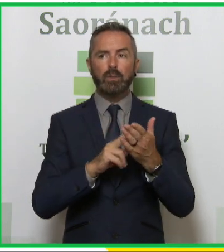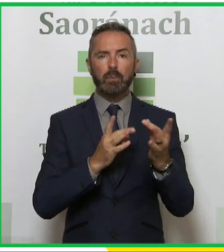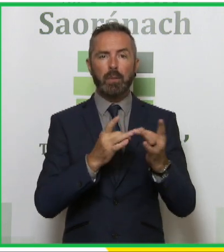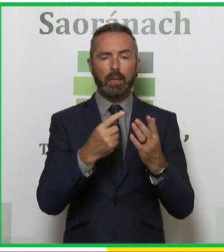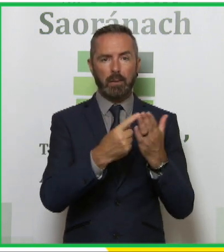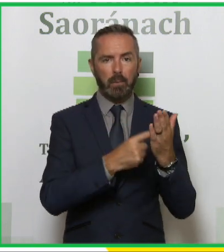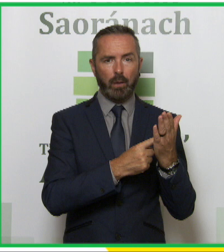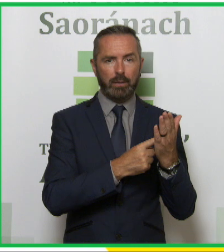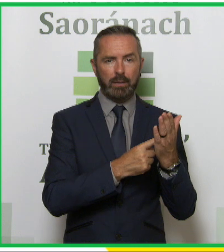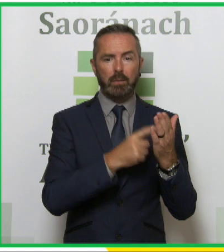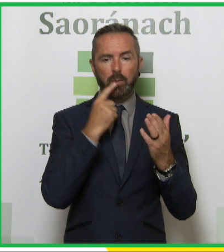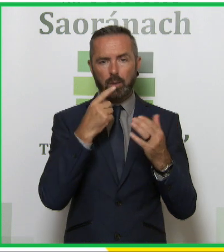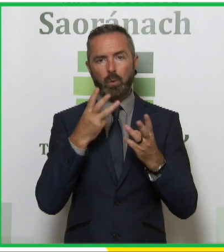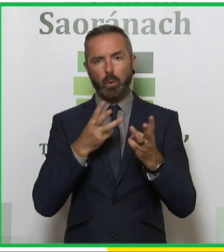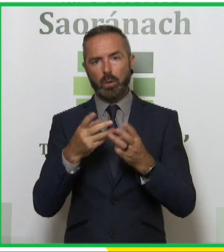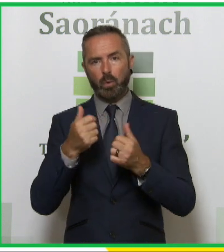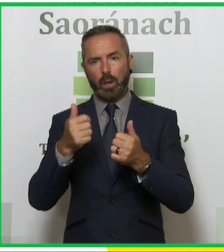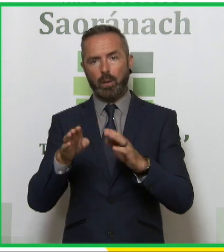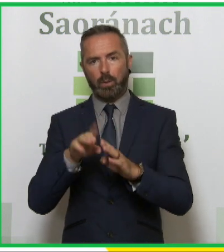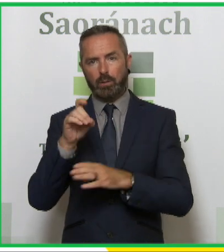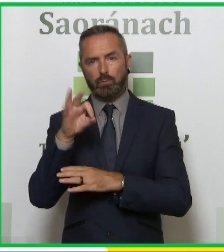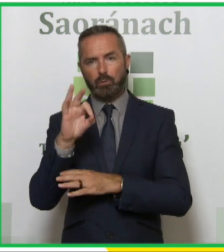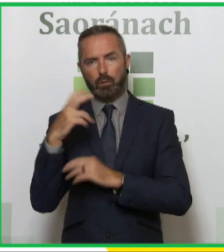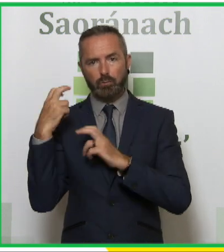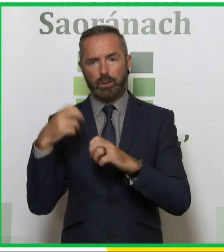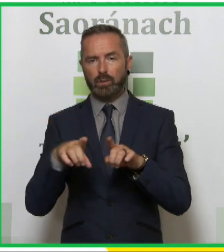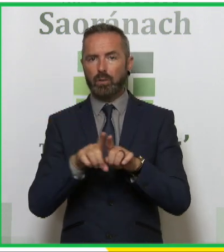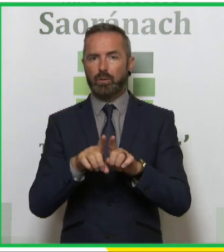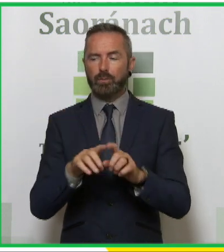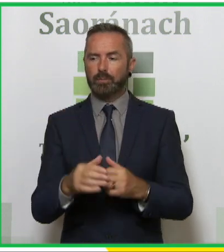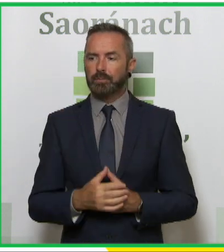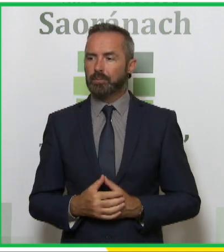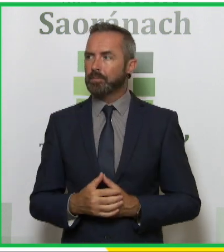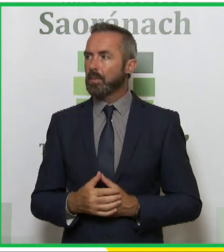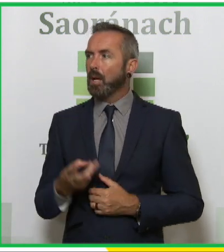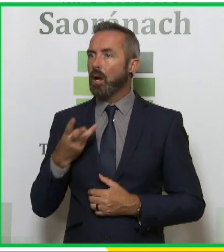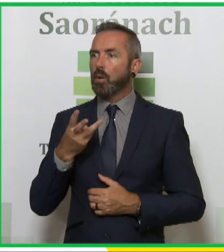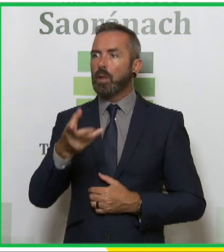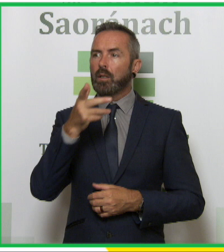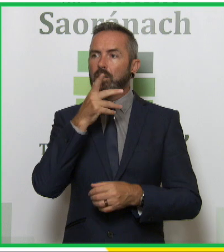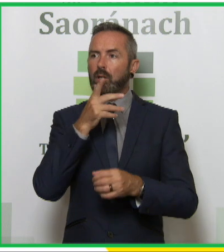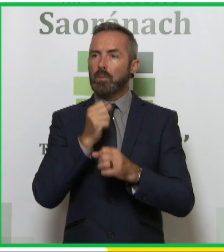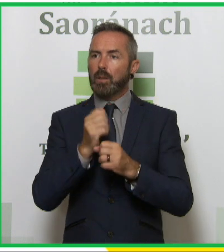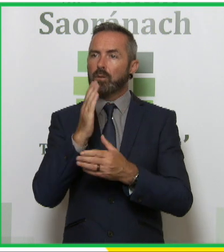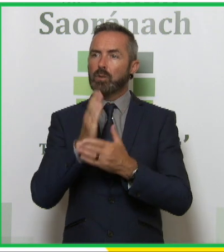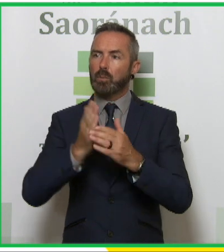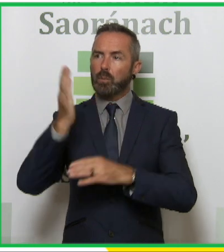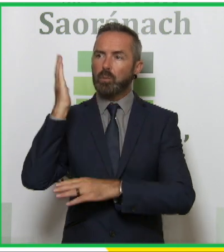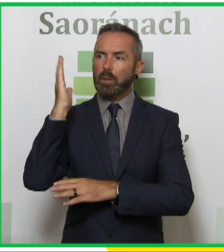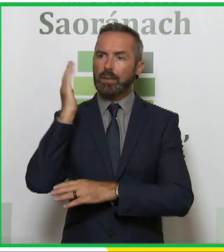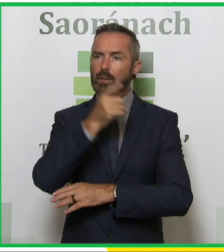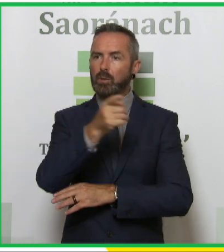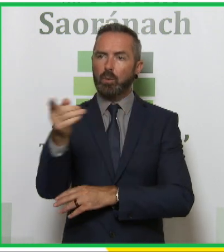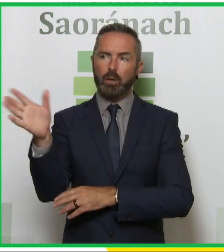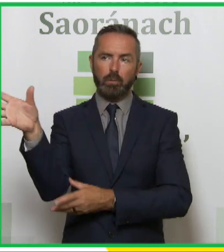it works well in drugs too. I'm going to refer to some of the presentations that you heard at